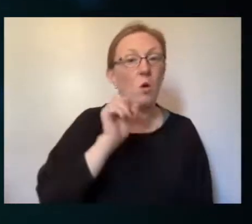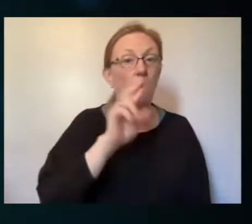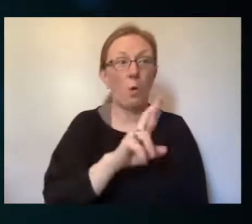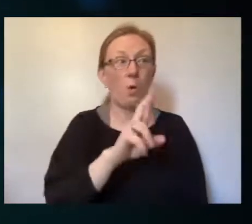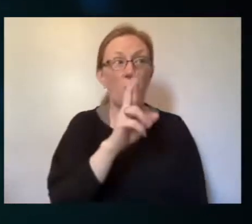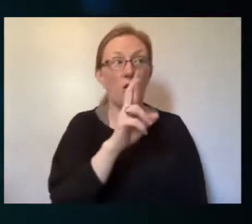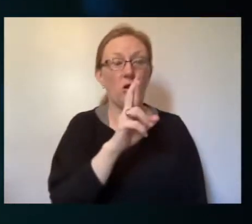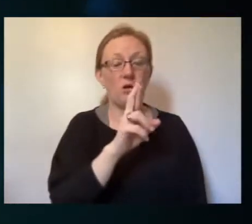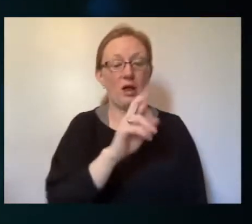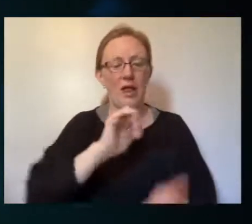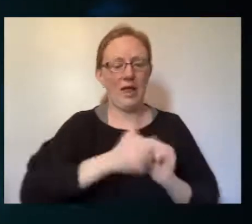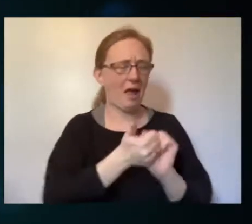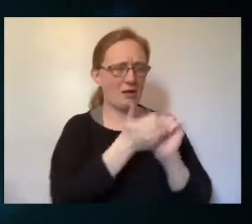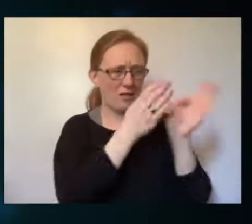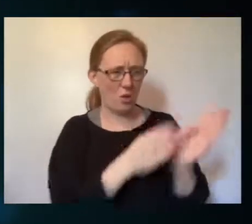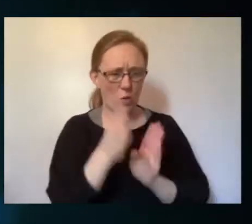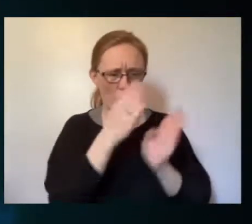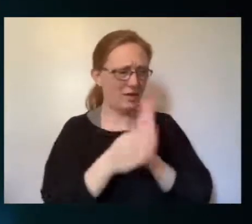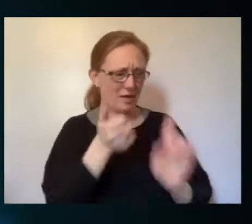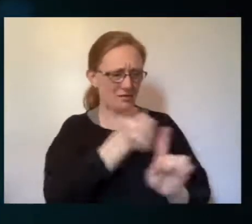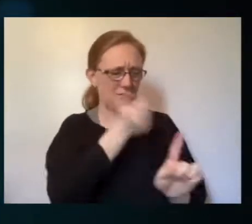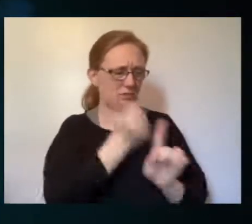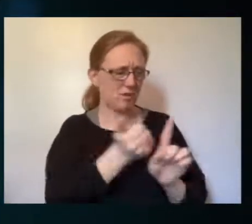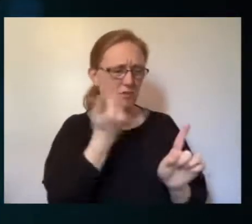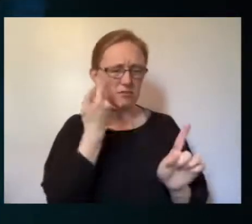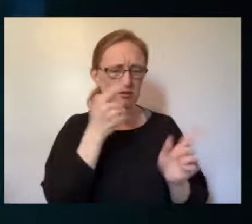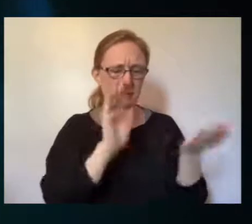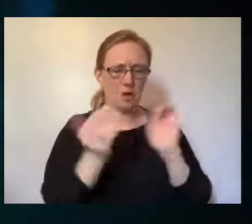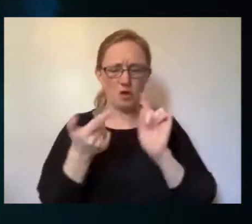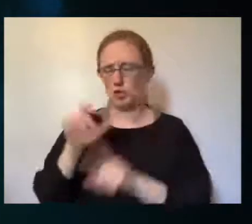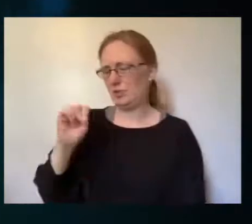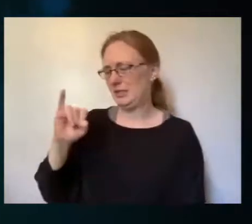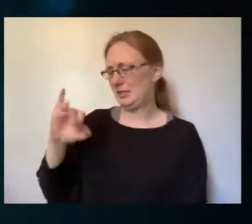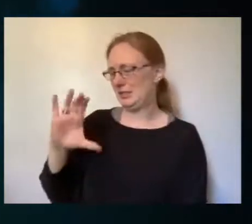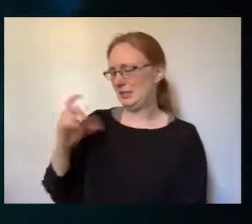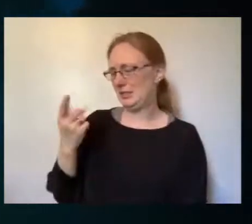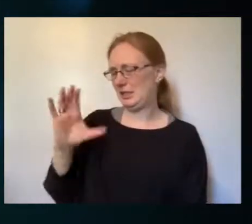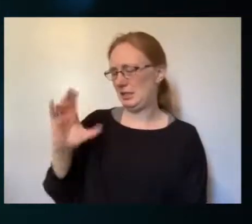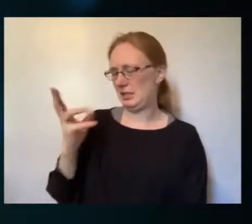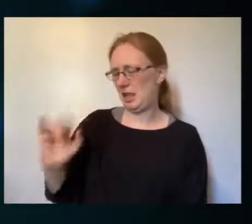themselves quite differently from a lot of the SIGCHI conferences that we've been to or seen.